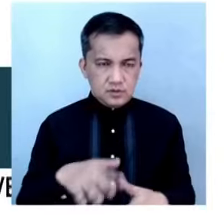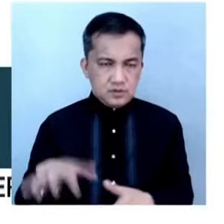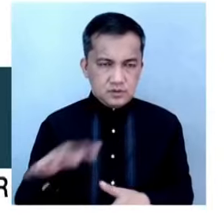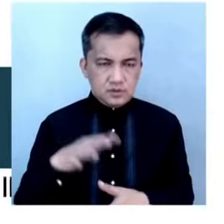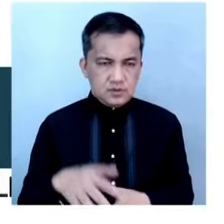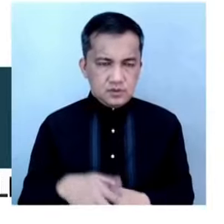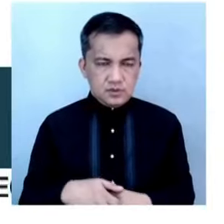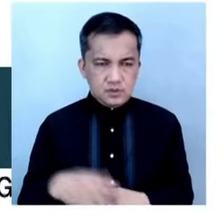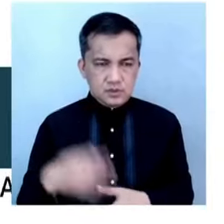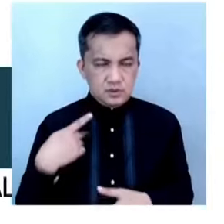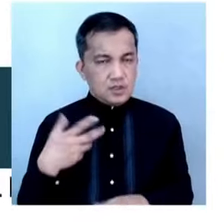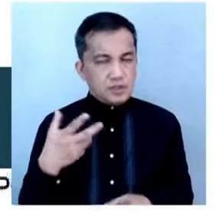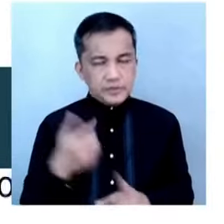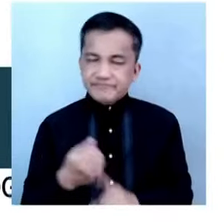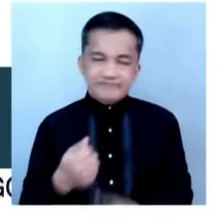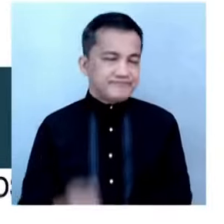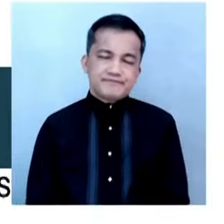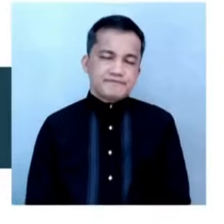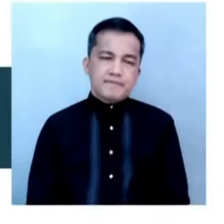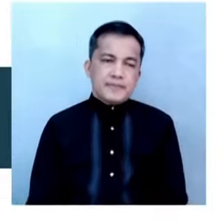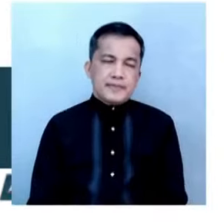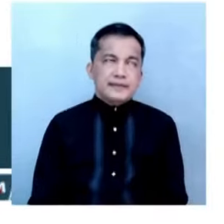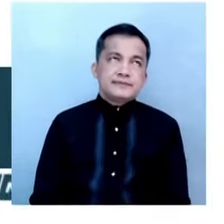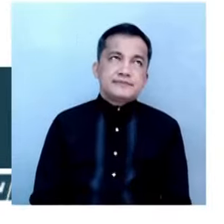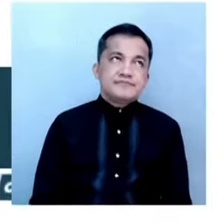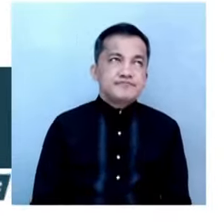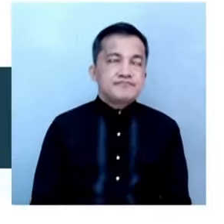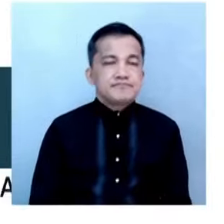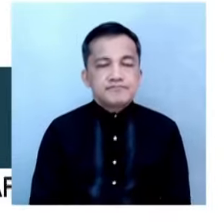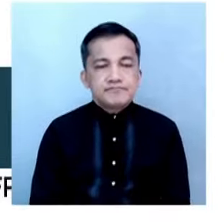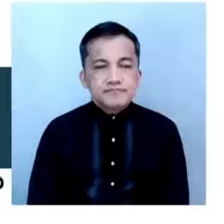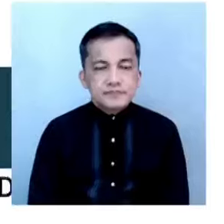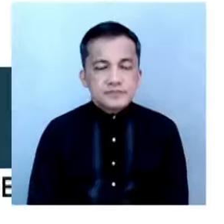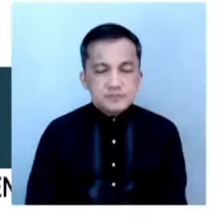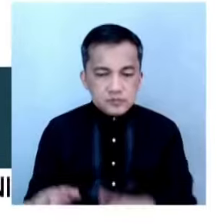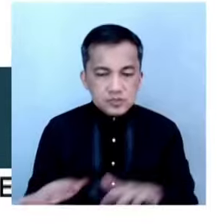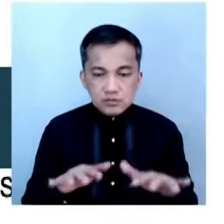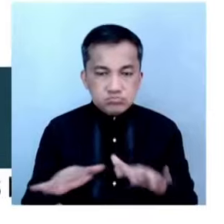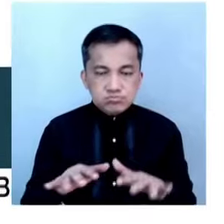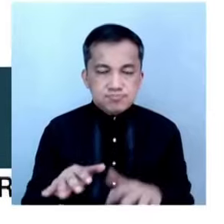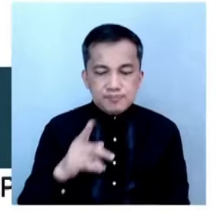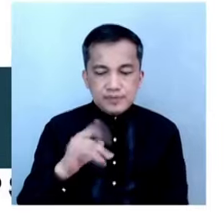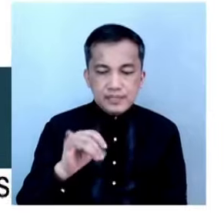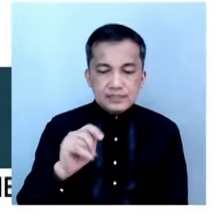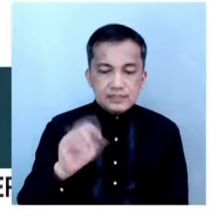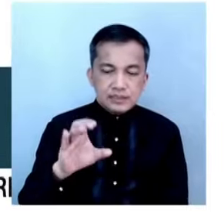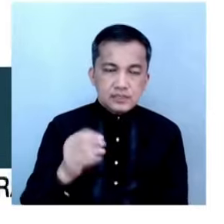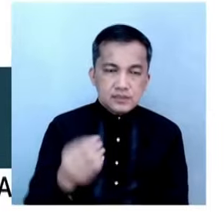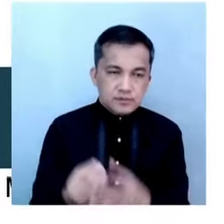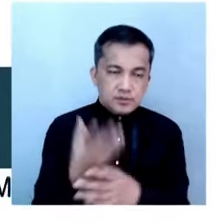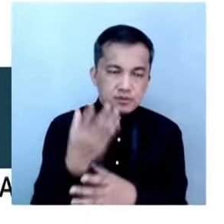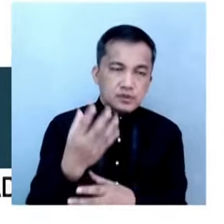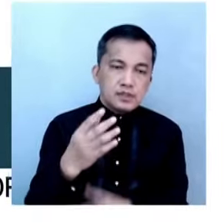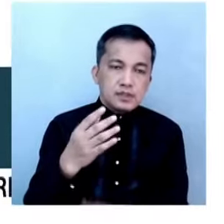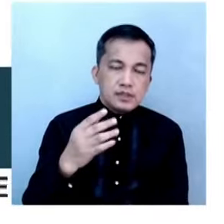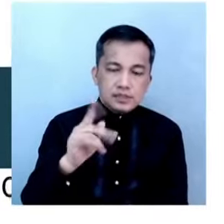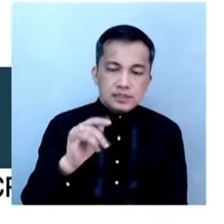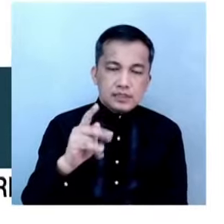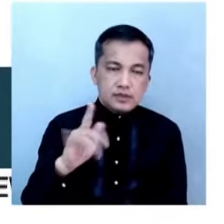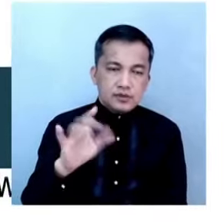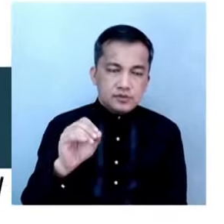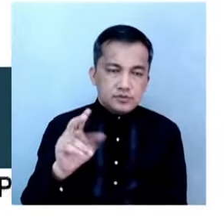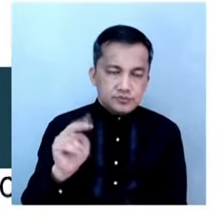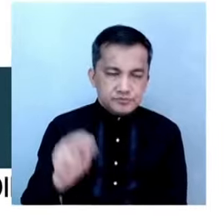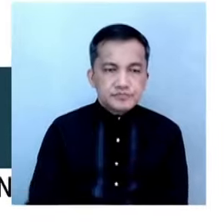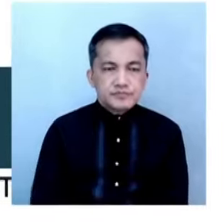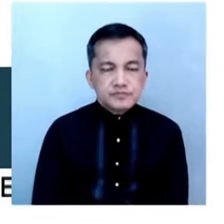have been affected by the phreatic explosion of Mount Canlaon. Aside from those